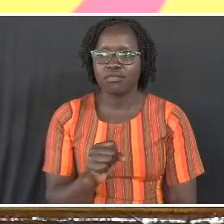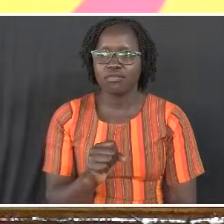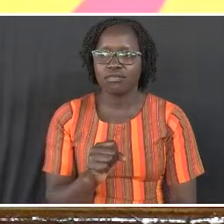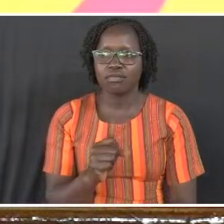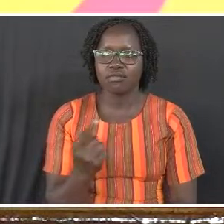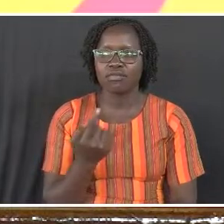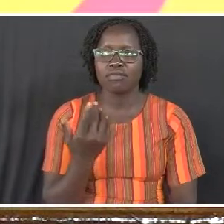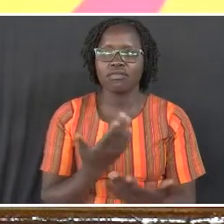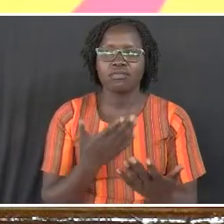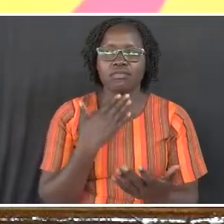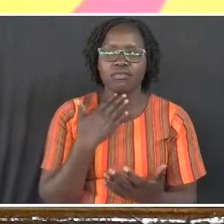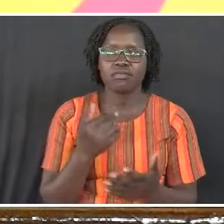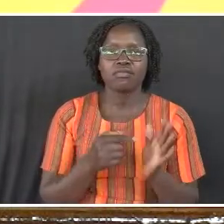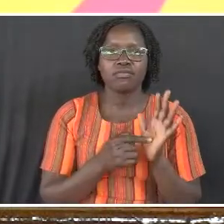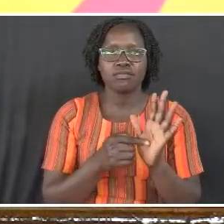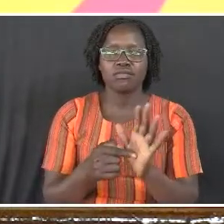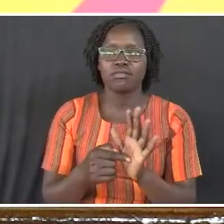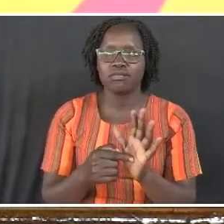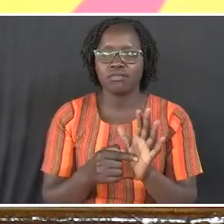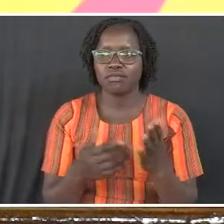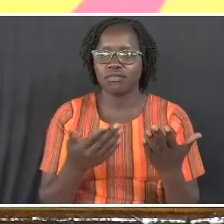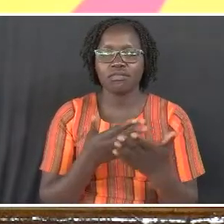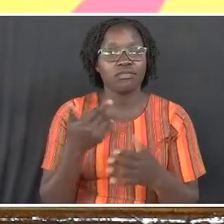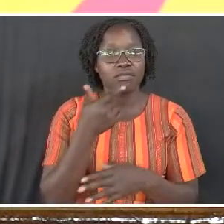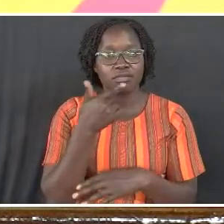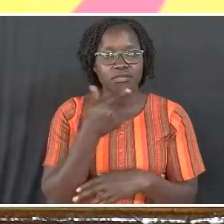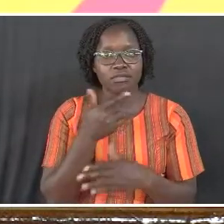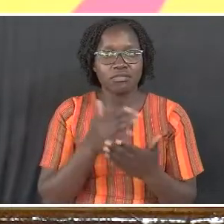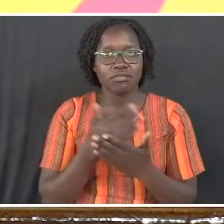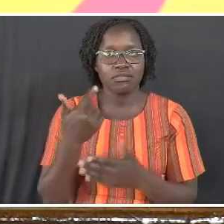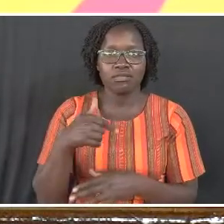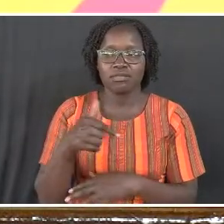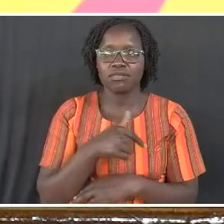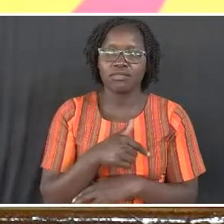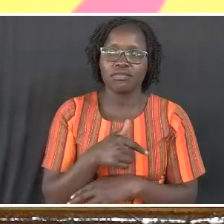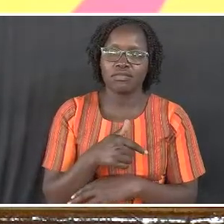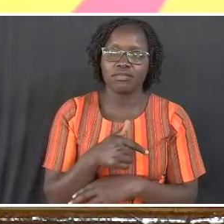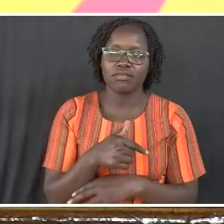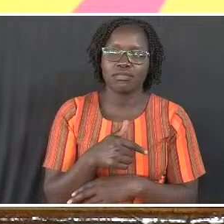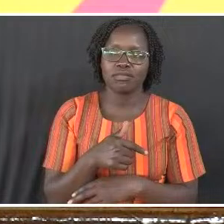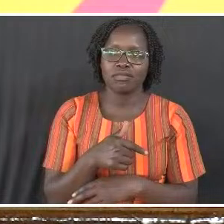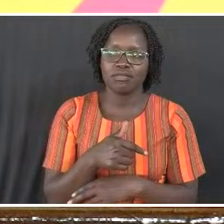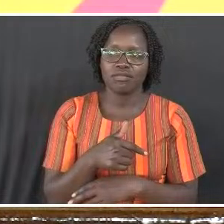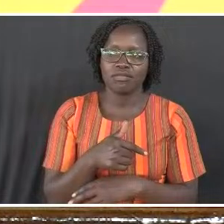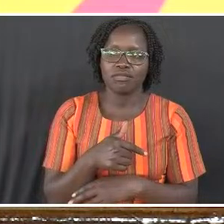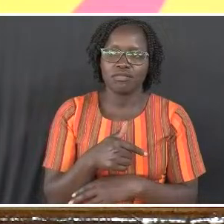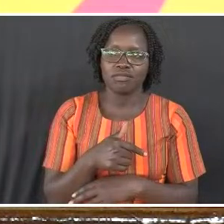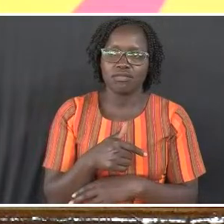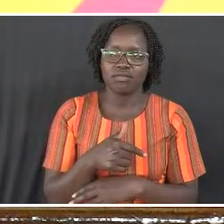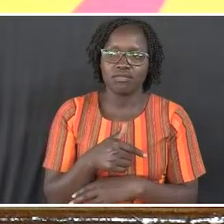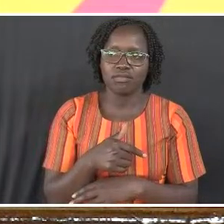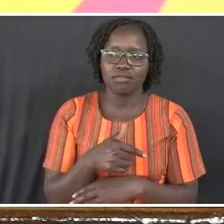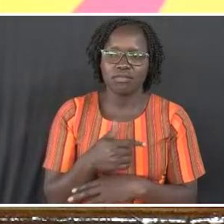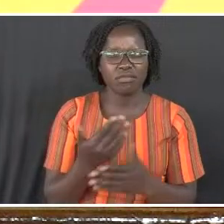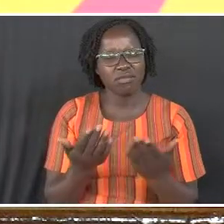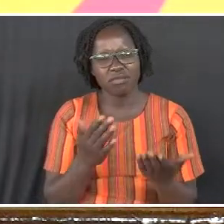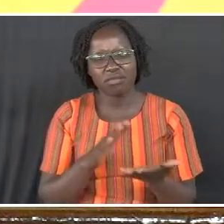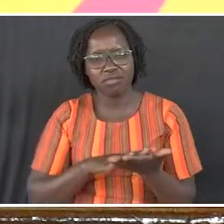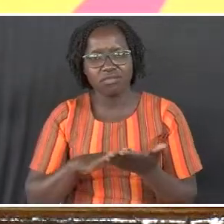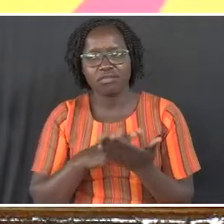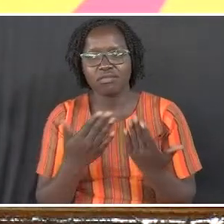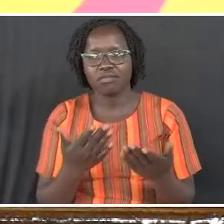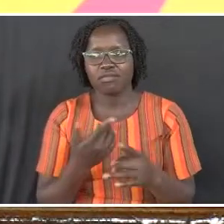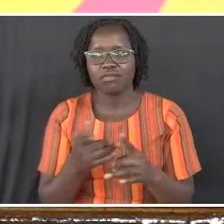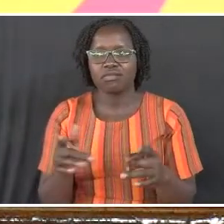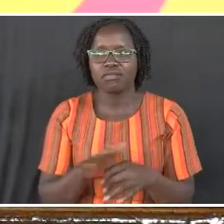I'll want to show you is how to brush, because some of us, okay, it seems like a basic thing, but most